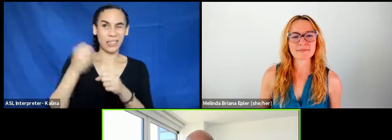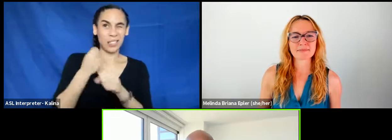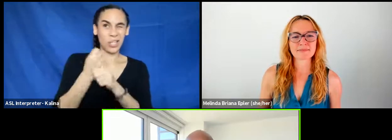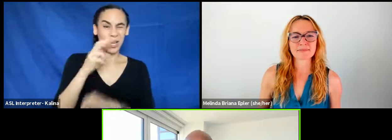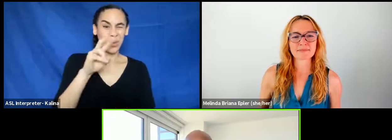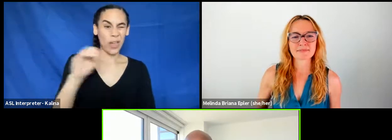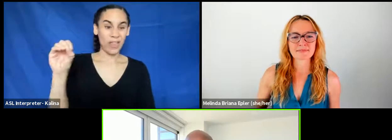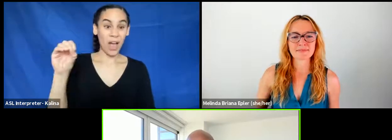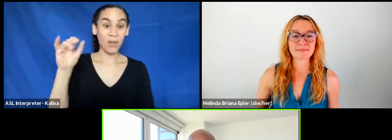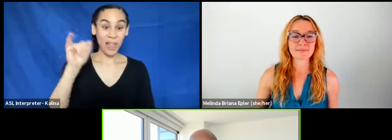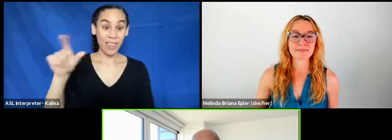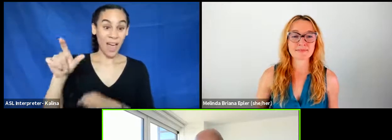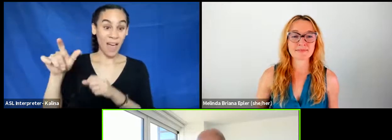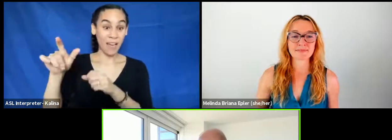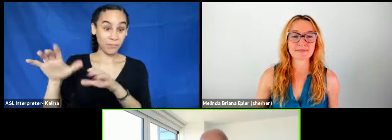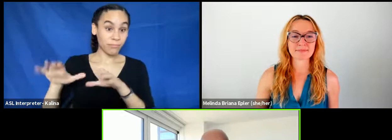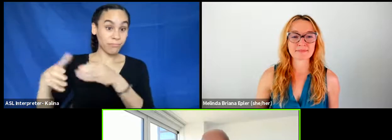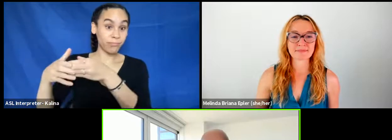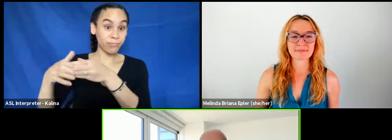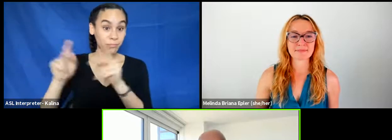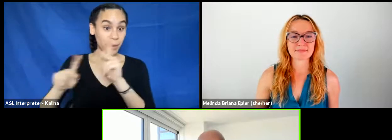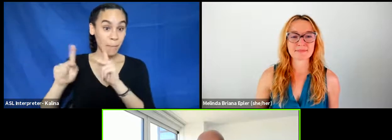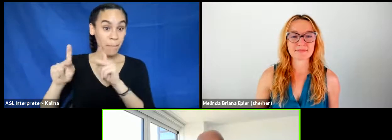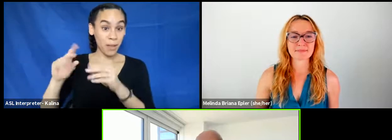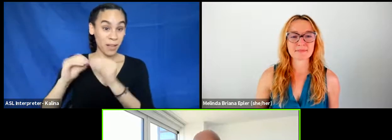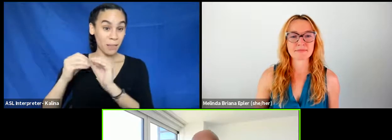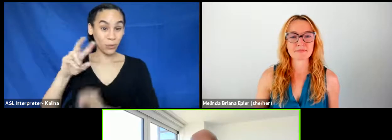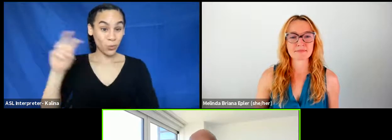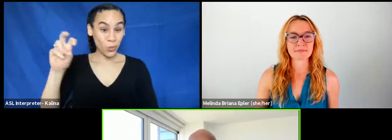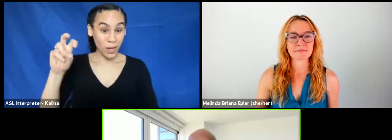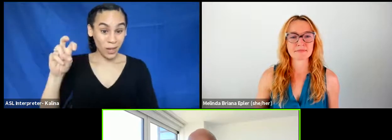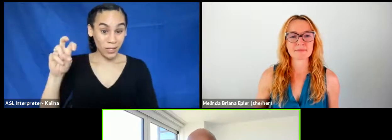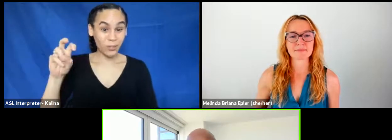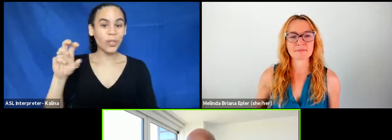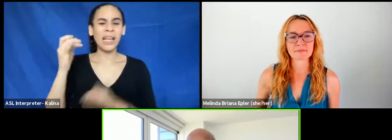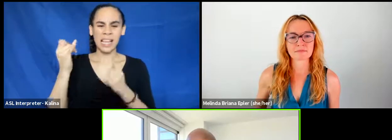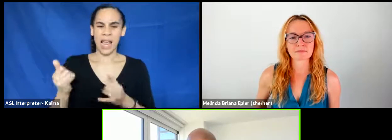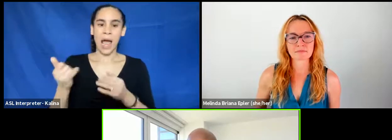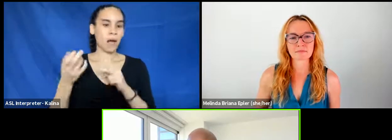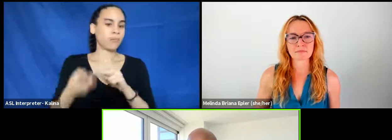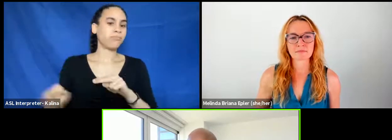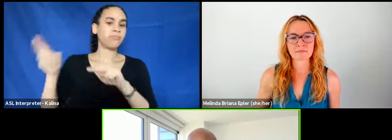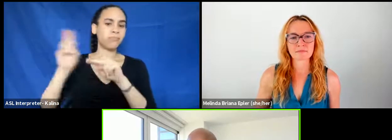200. That's how small it was. Next closest town population around 50,000, I think.